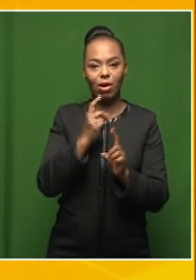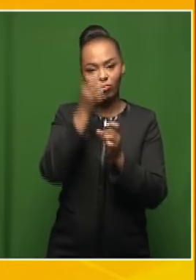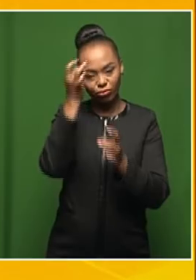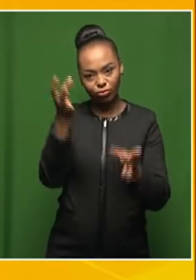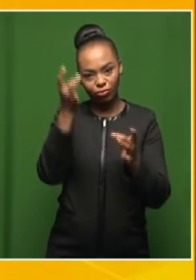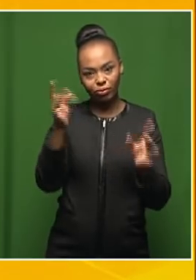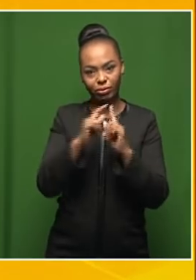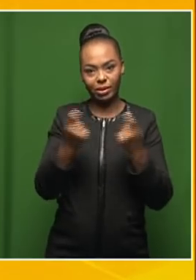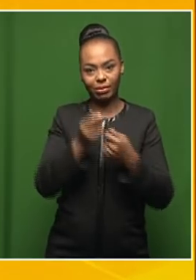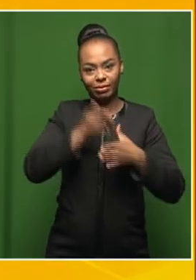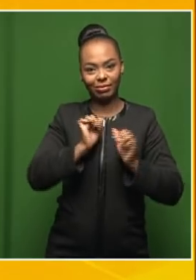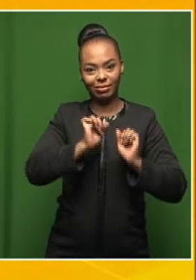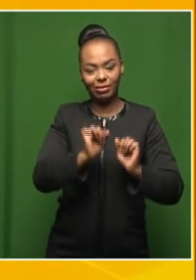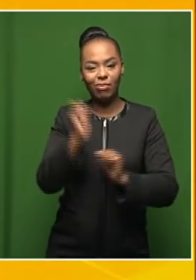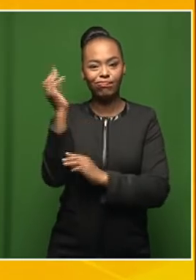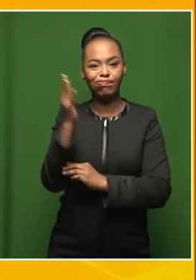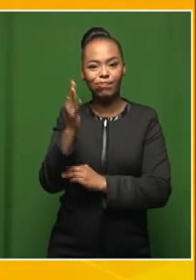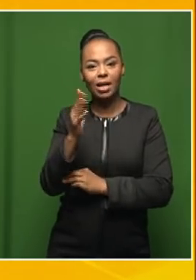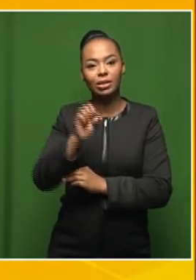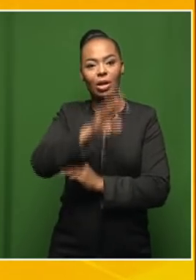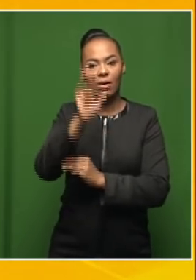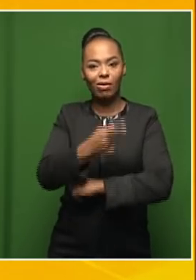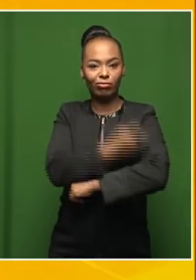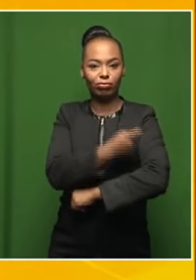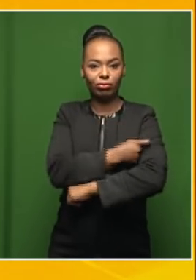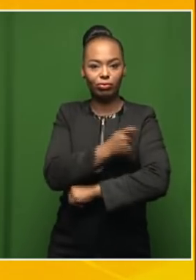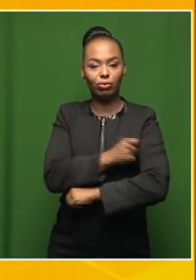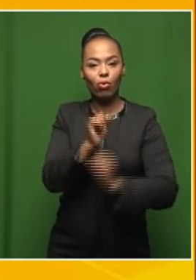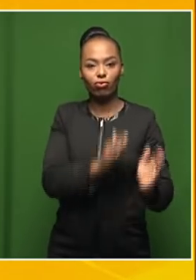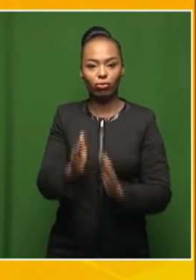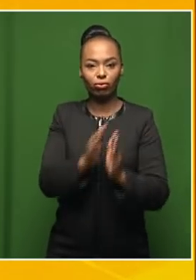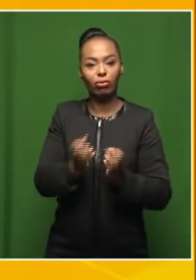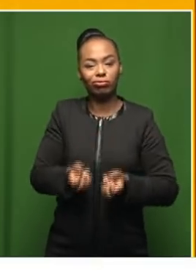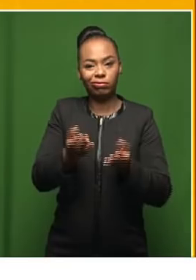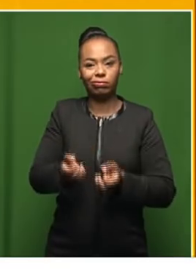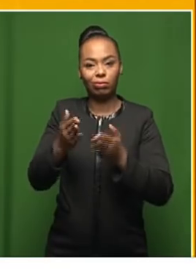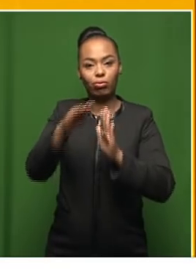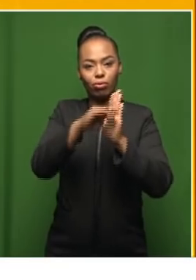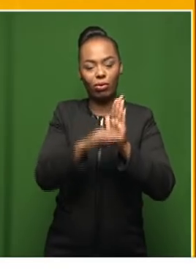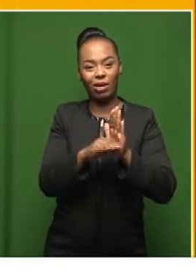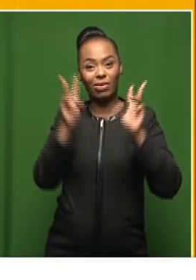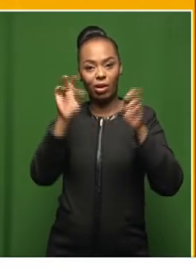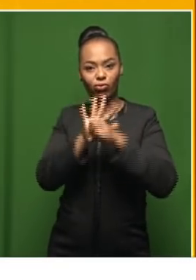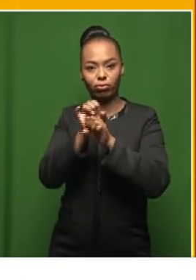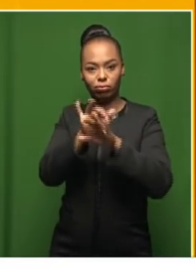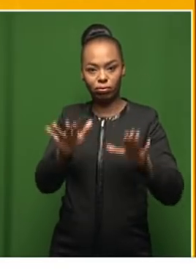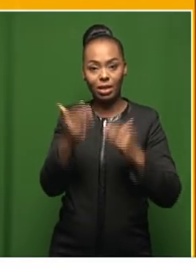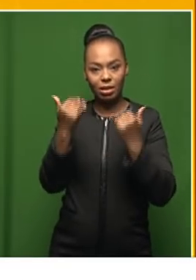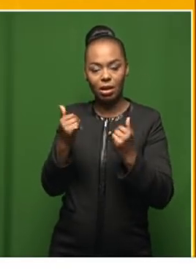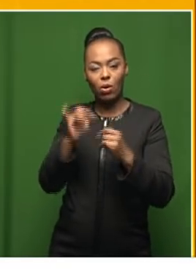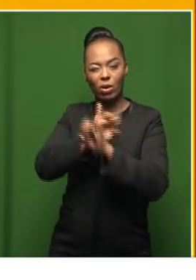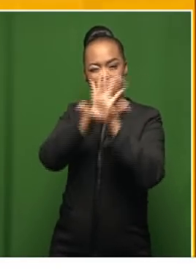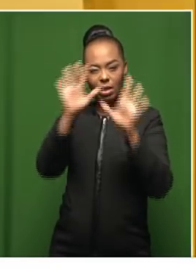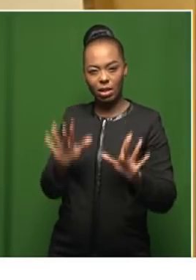last night on South Africa's vaccine rollout program against COVID-19. But to get further clarity on the matter, we're now joined